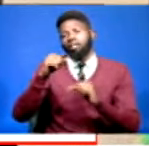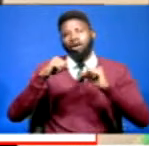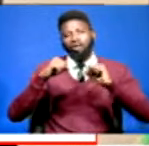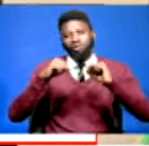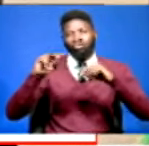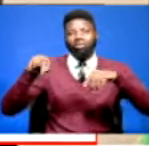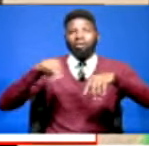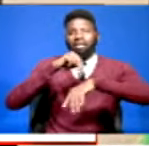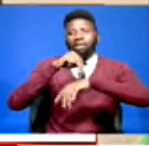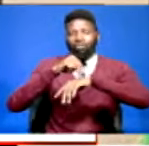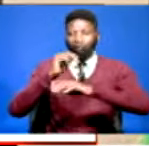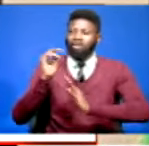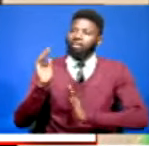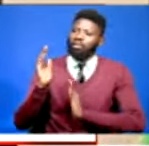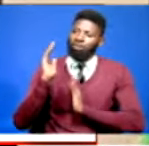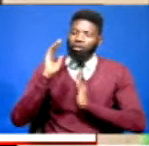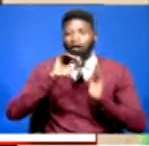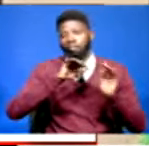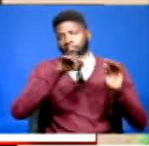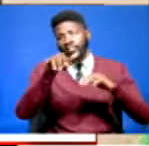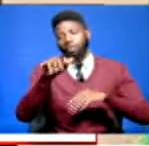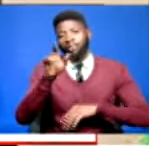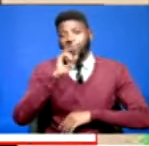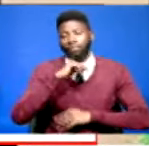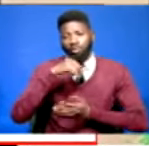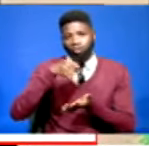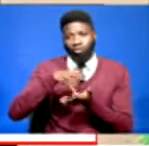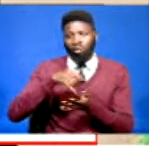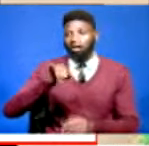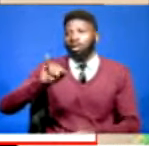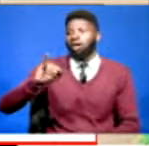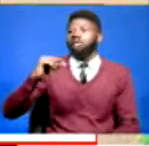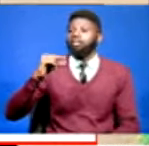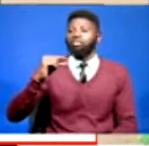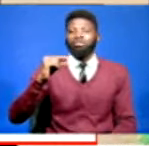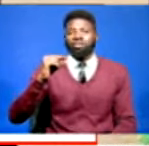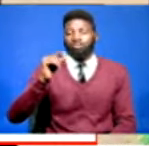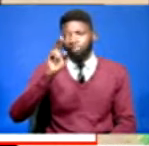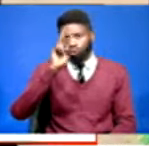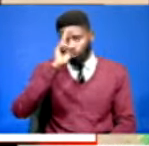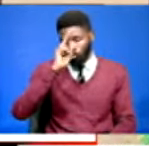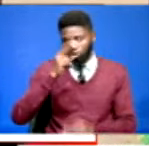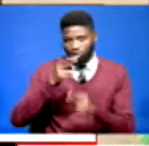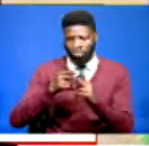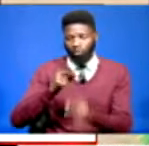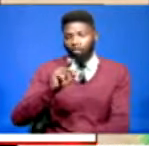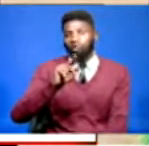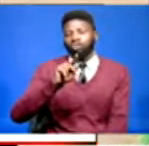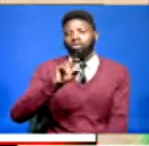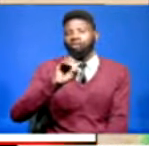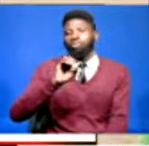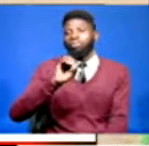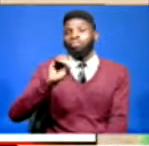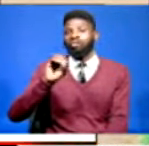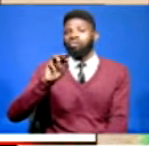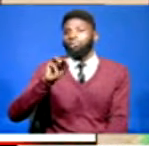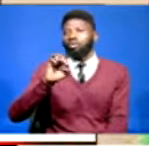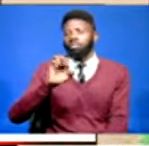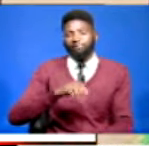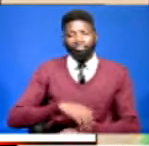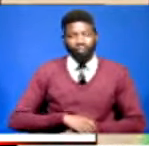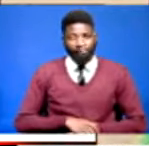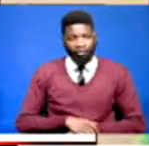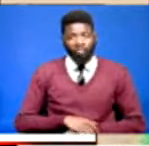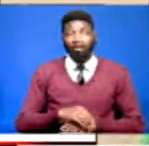to do with security, that is including the Inspector General of Police, Japheth Koome. Now, the officers that have